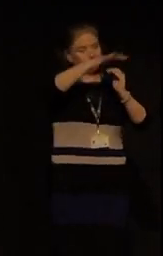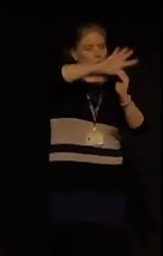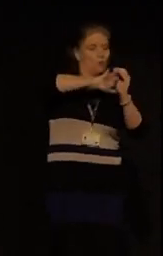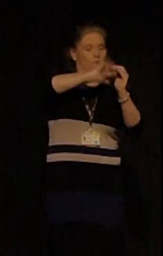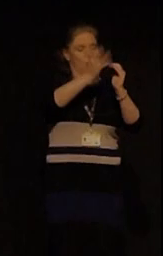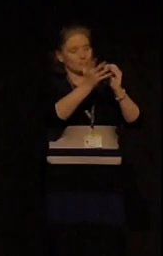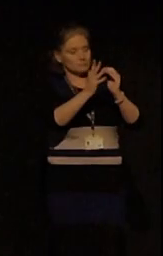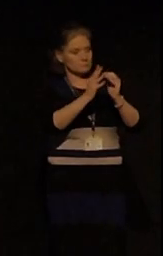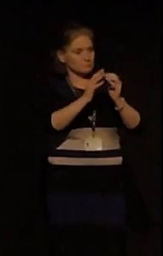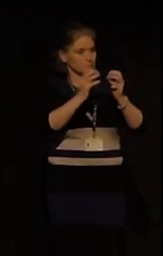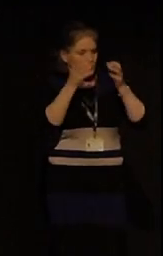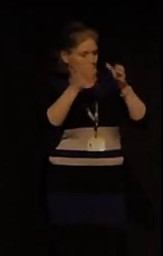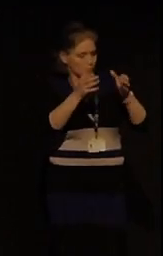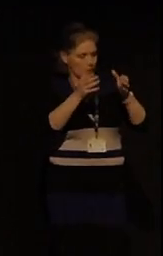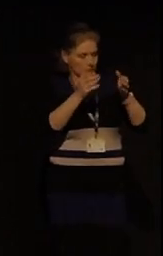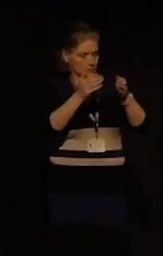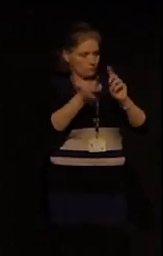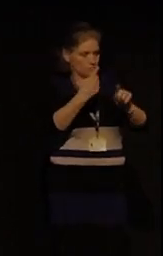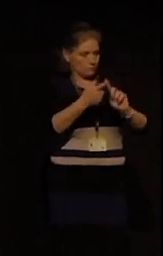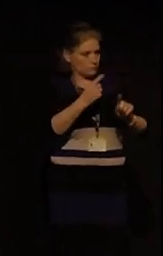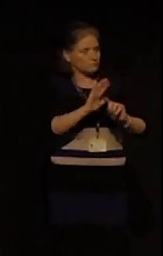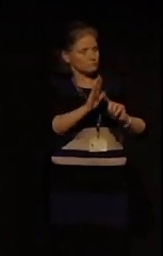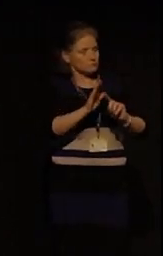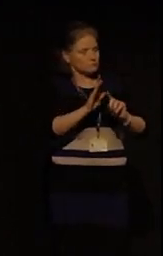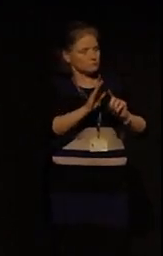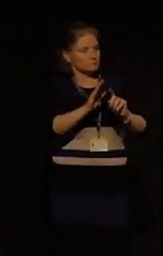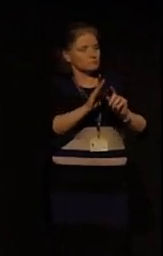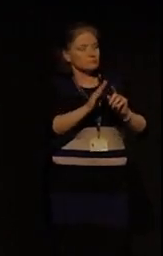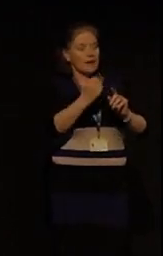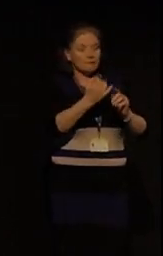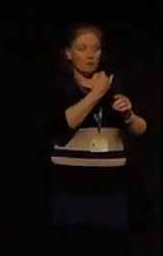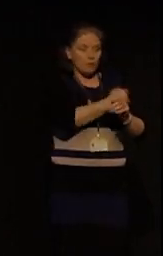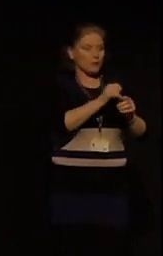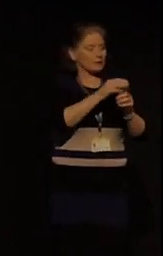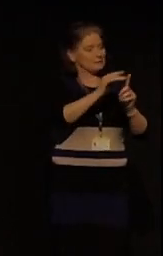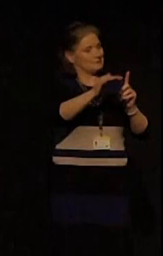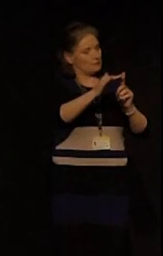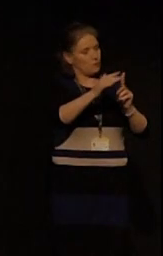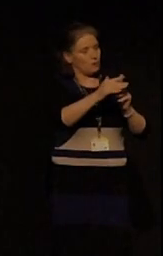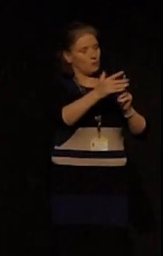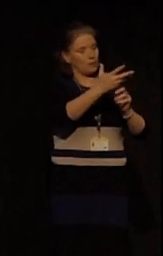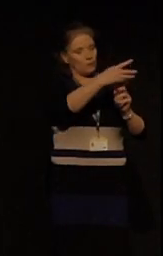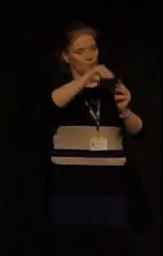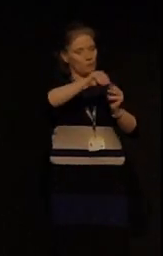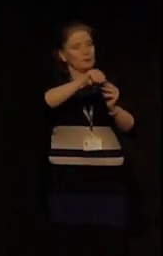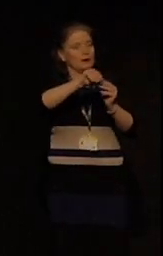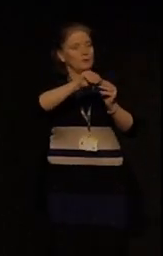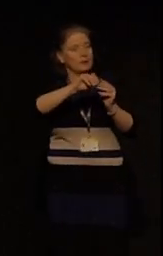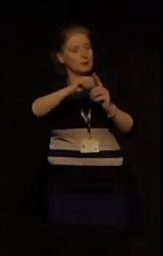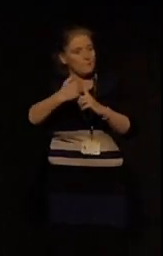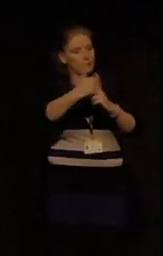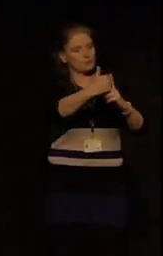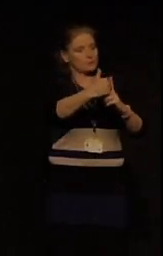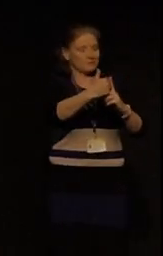doesn't react passively. It basically takes that weak signal and starts boosting it up. And we think it's that boost